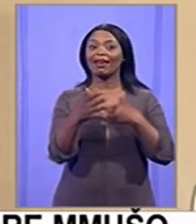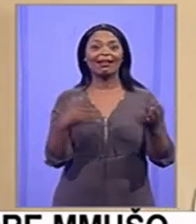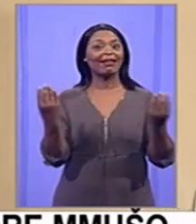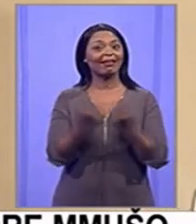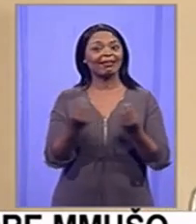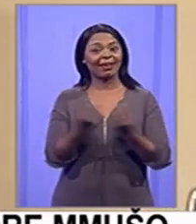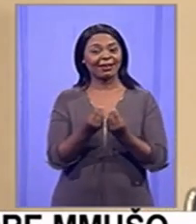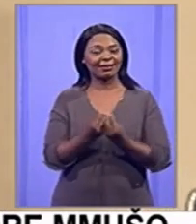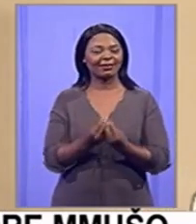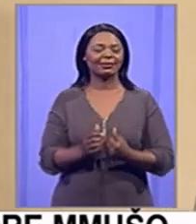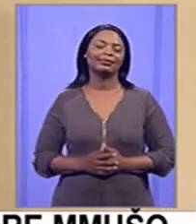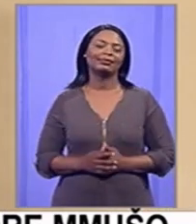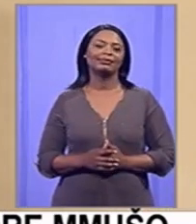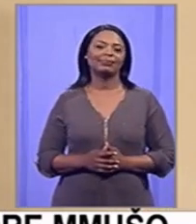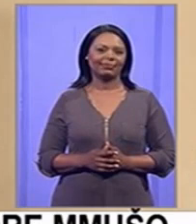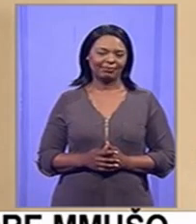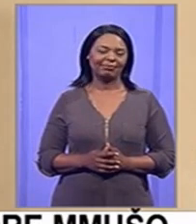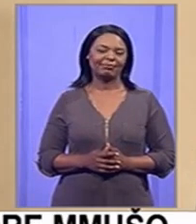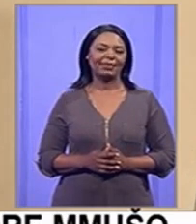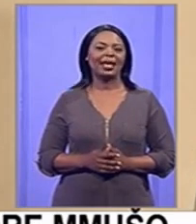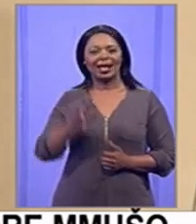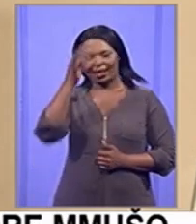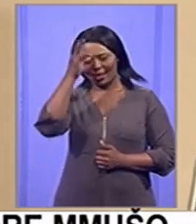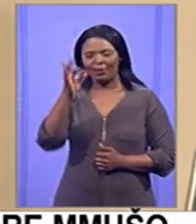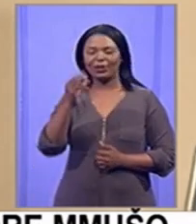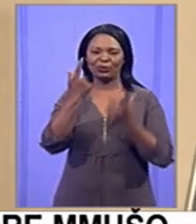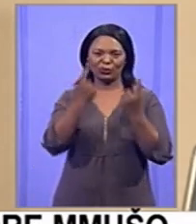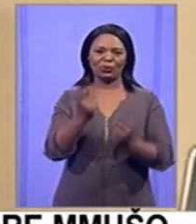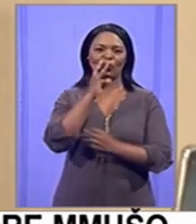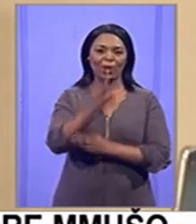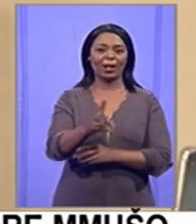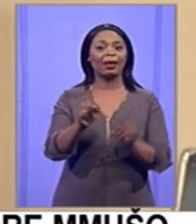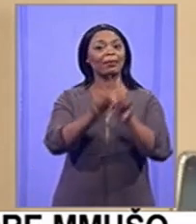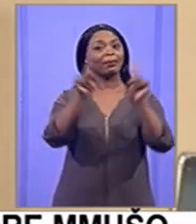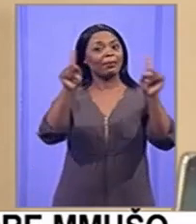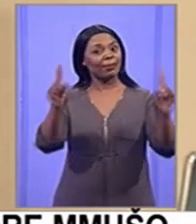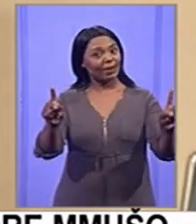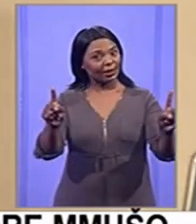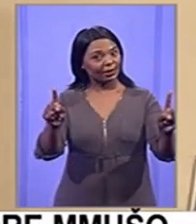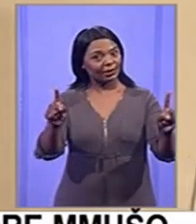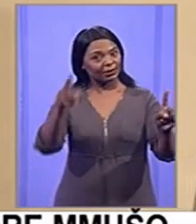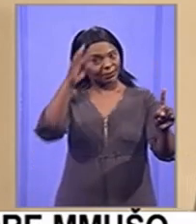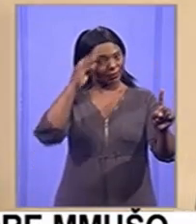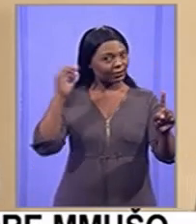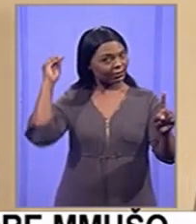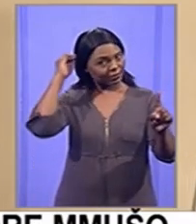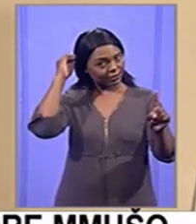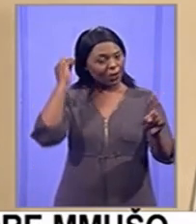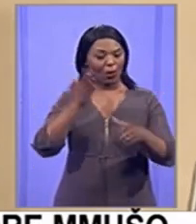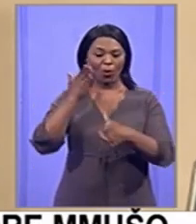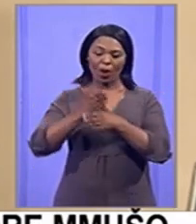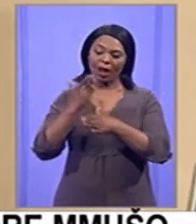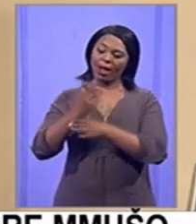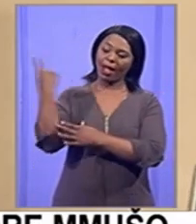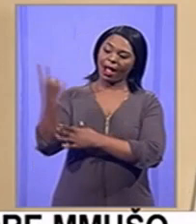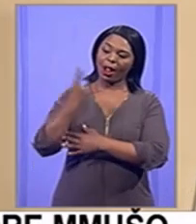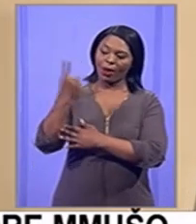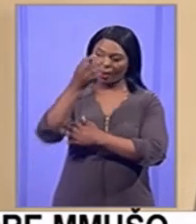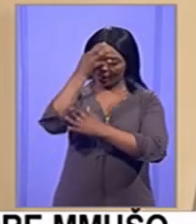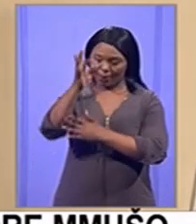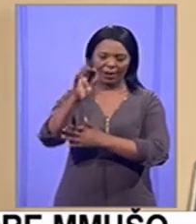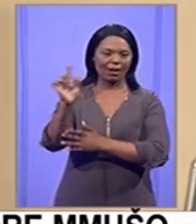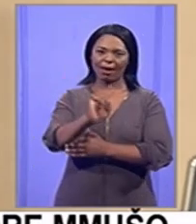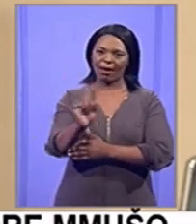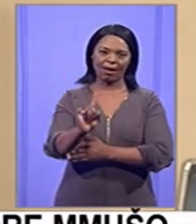kaofela di tla etswa ke mmuso, empa re tla ba re sa sebetse re le bang. The good thing